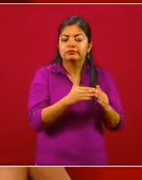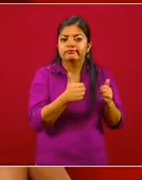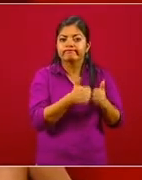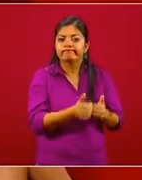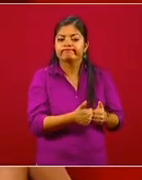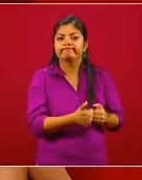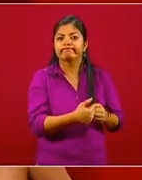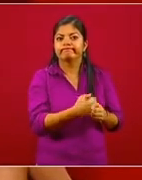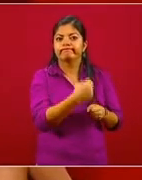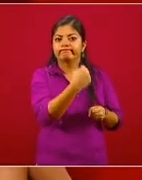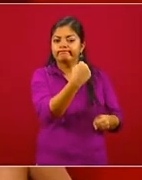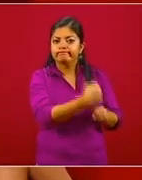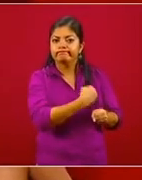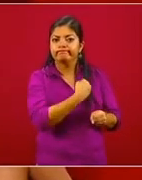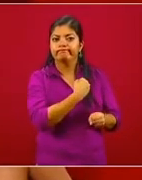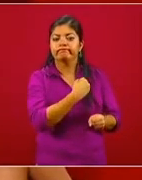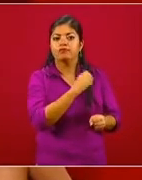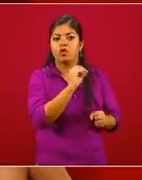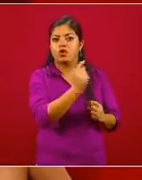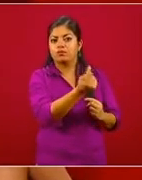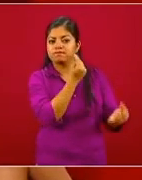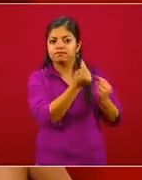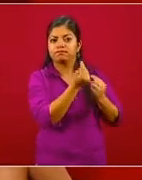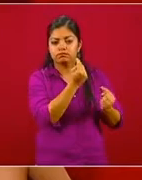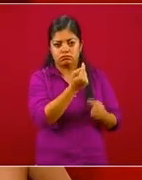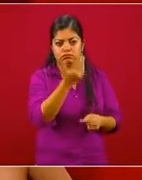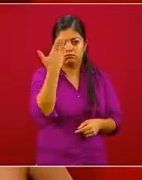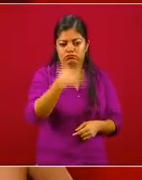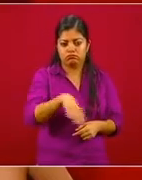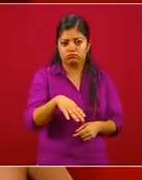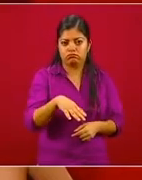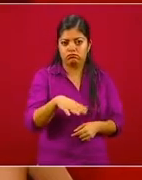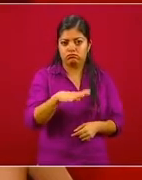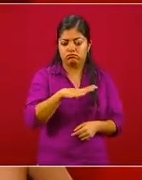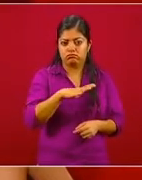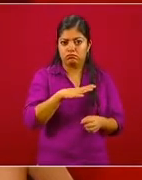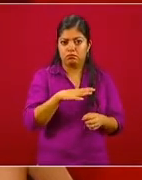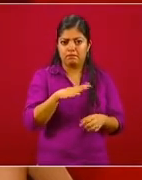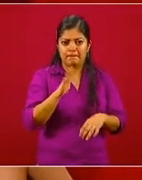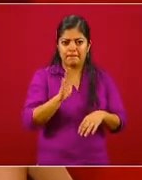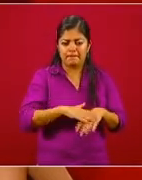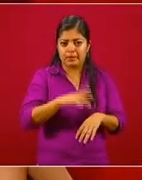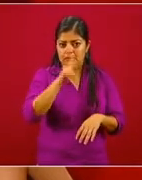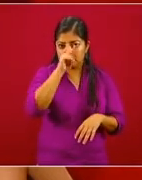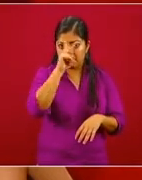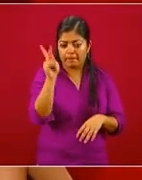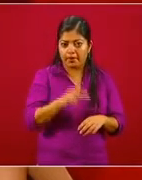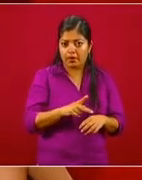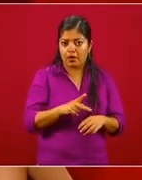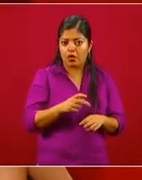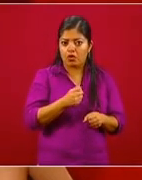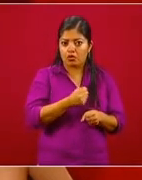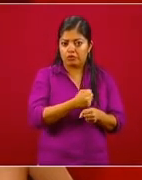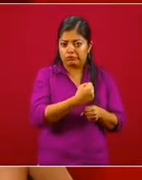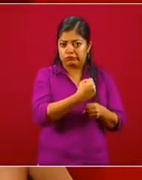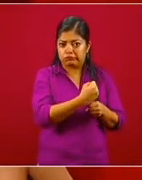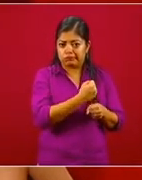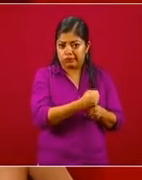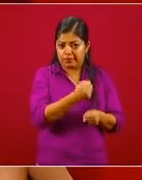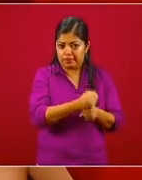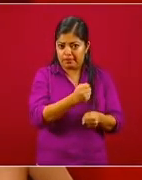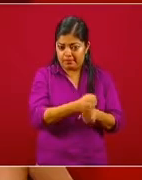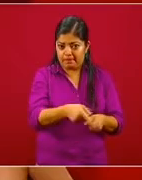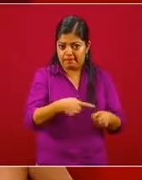any institutions or any numbers of or persons that these adolescents that are subjected